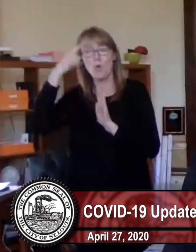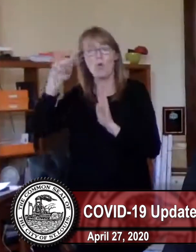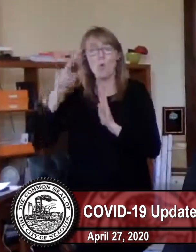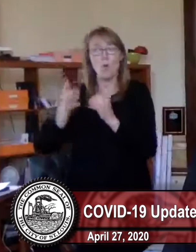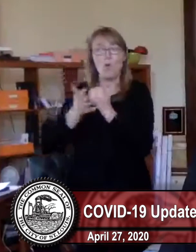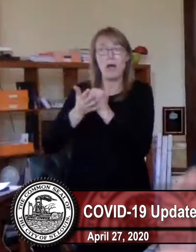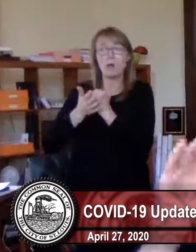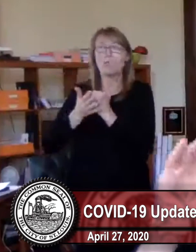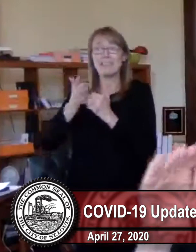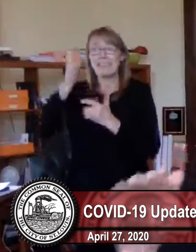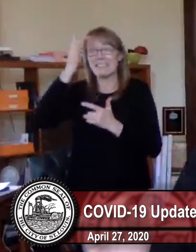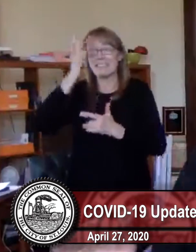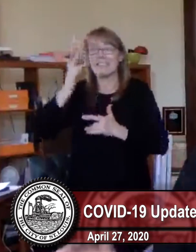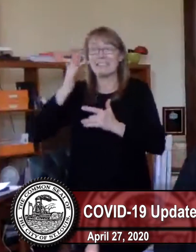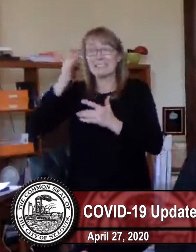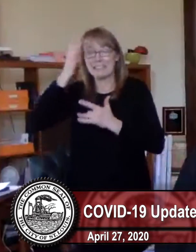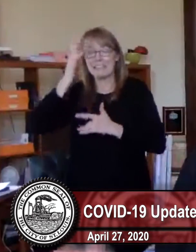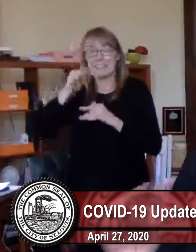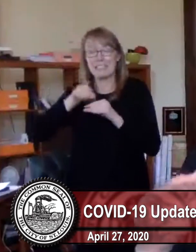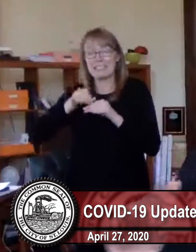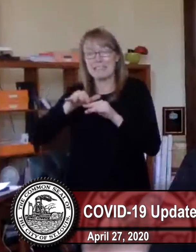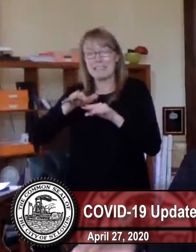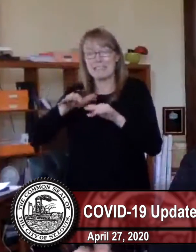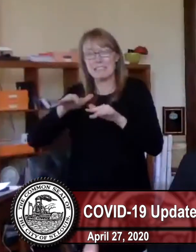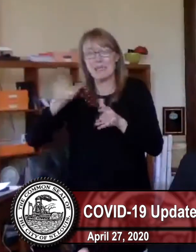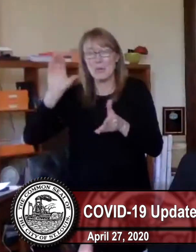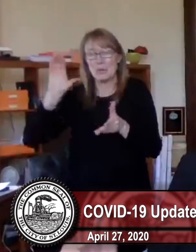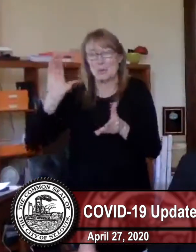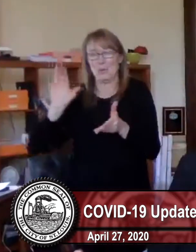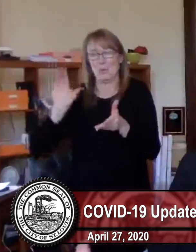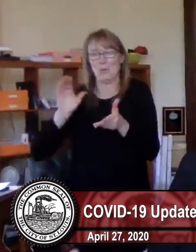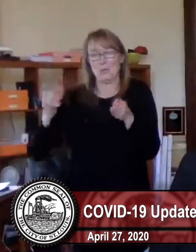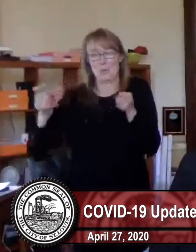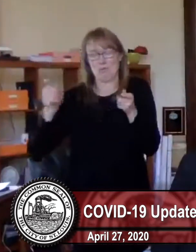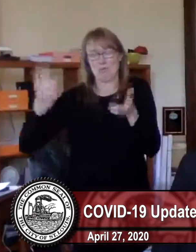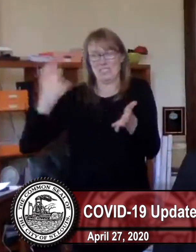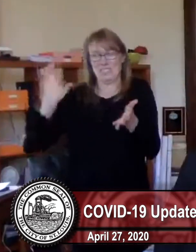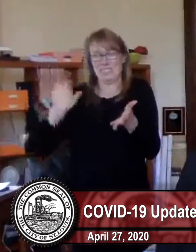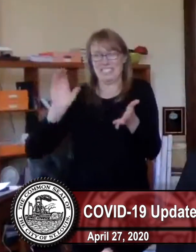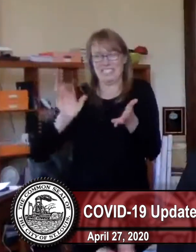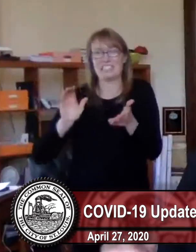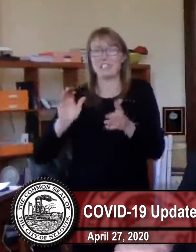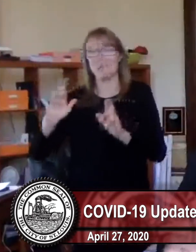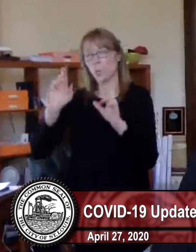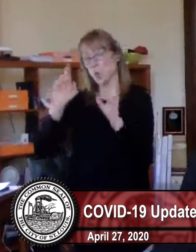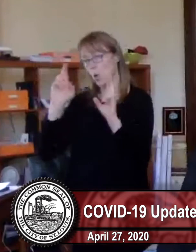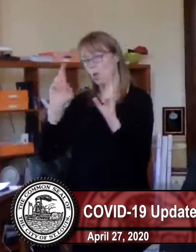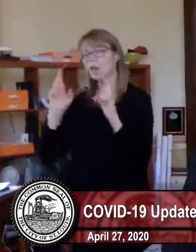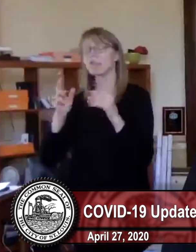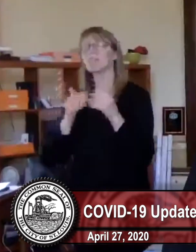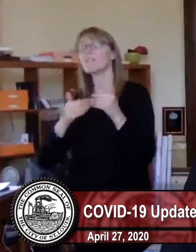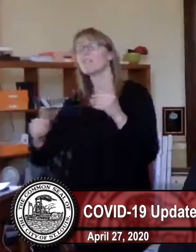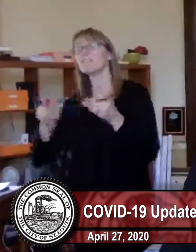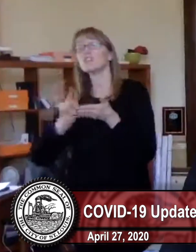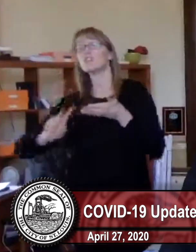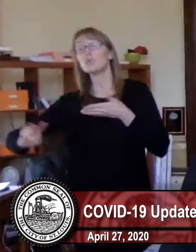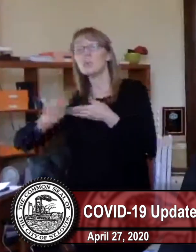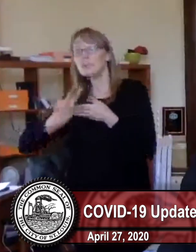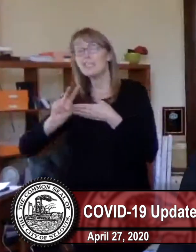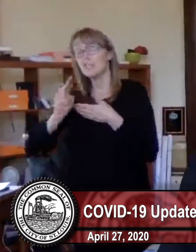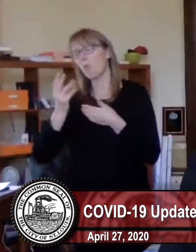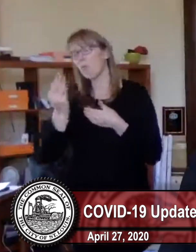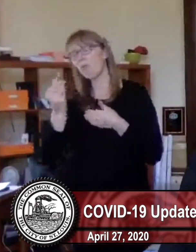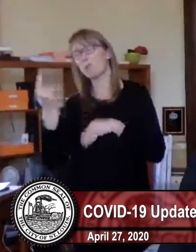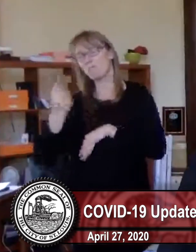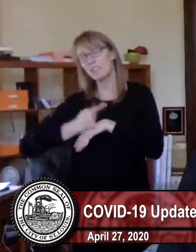really hopeful that we are going to reduce the number of cases over the next 14 days. And we are working on